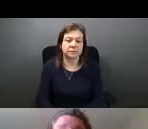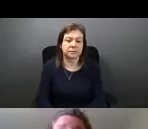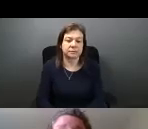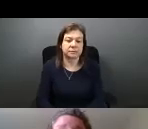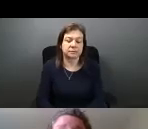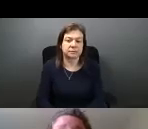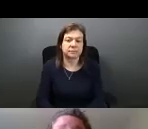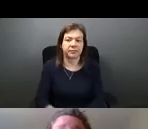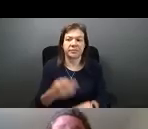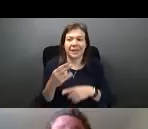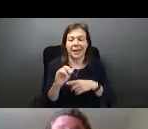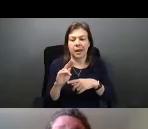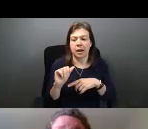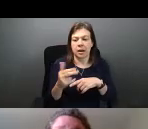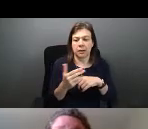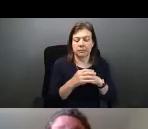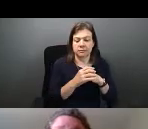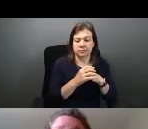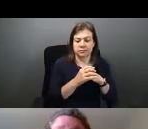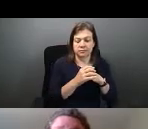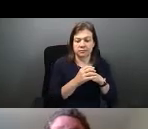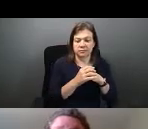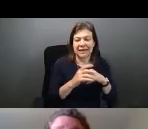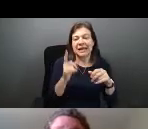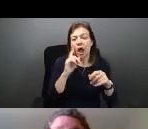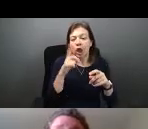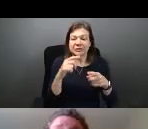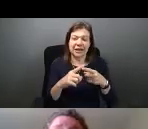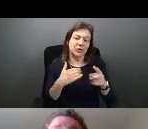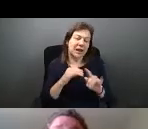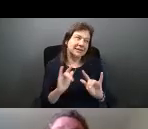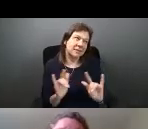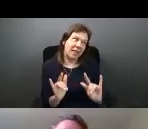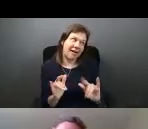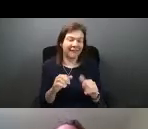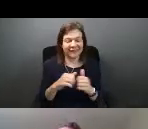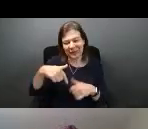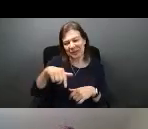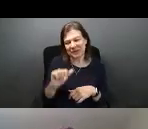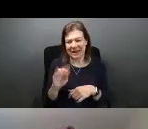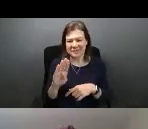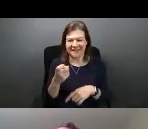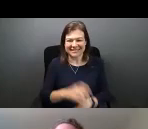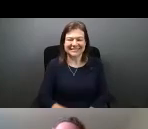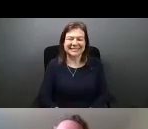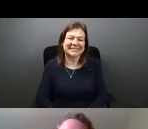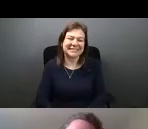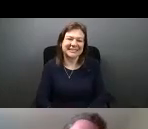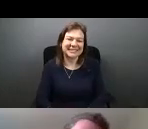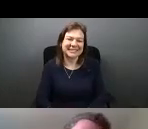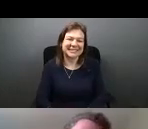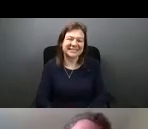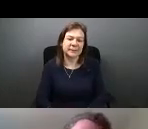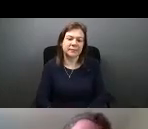Great, and it looks like you're getting some love in the Q&A box and some appreciation. So that's